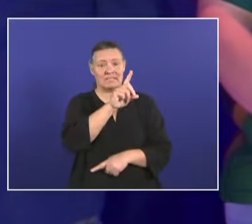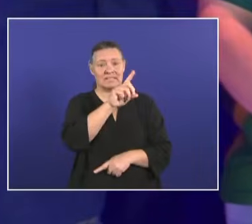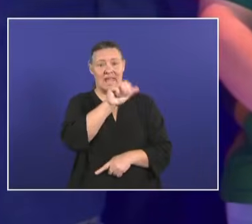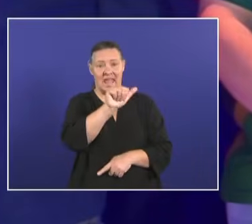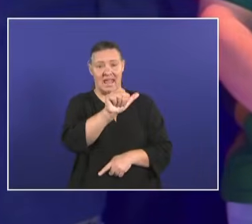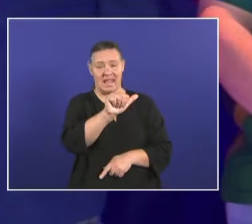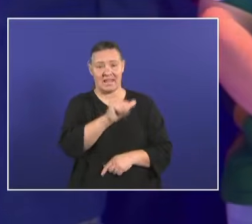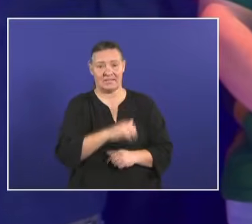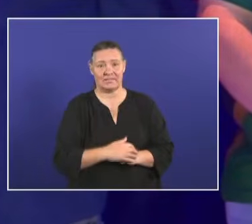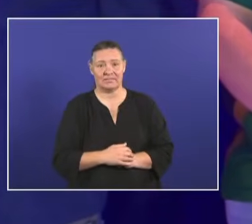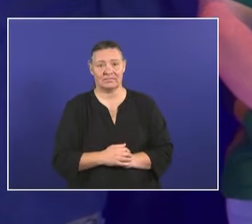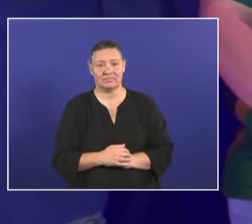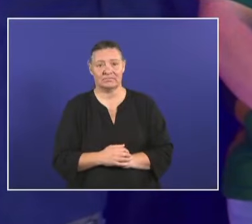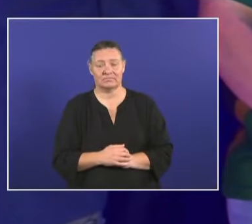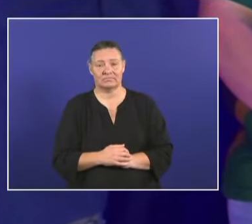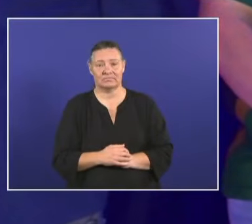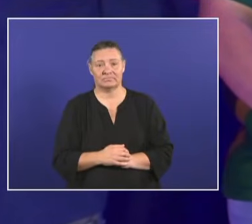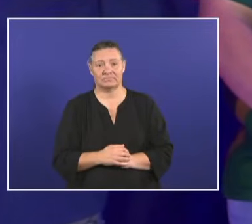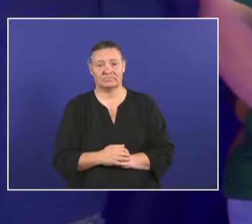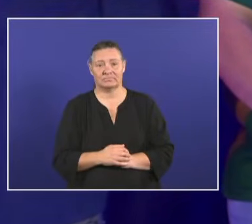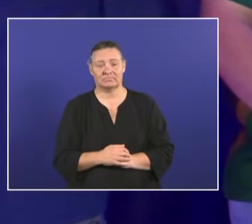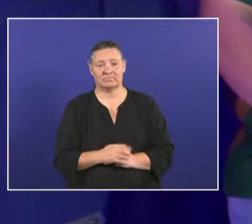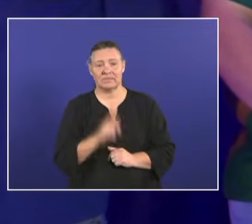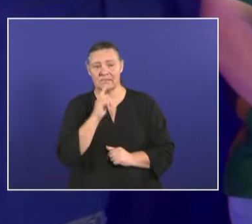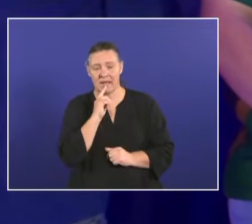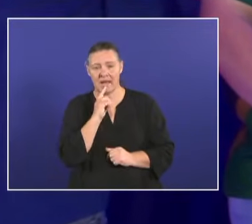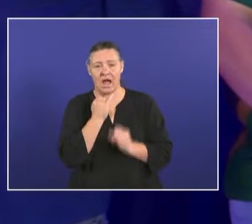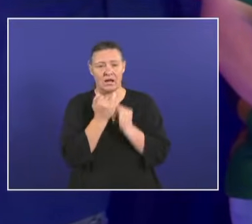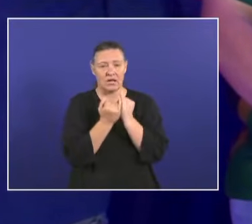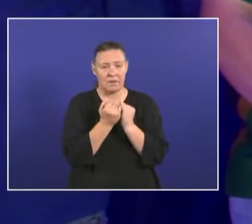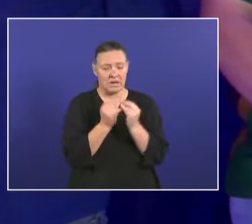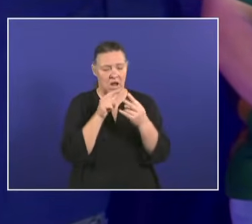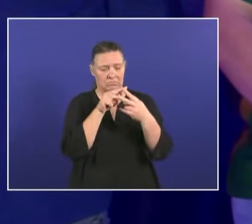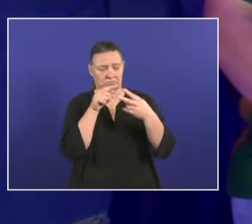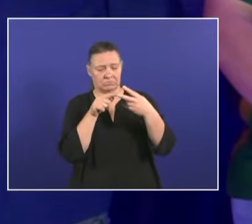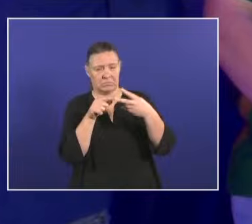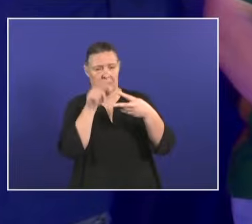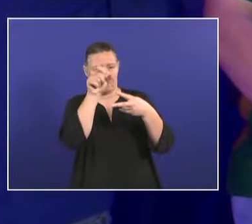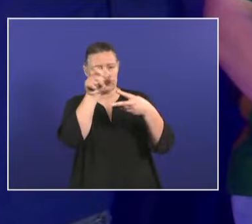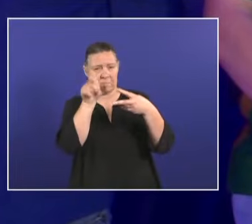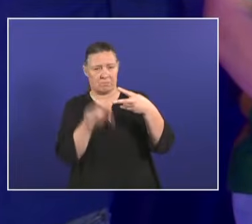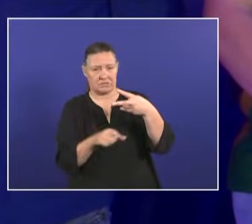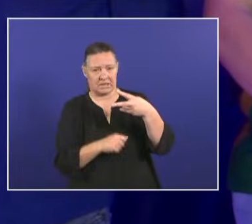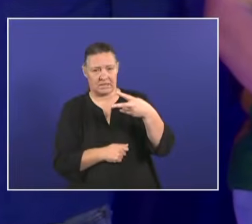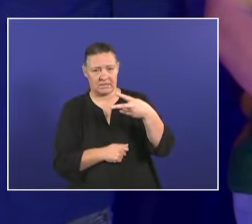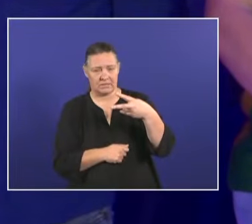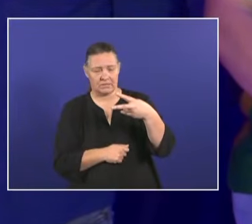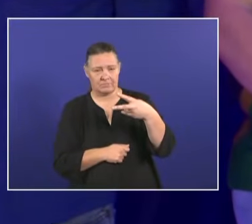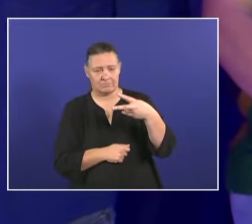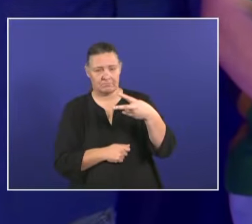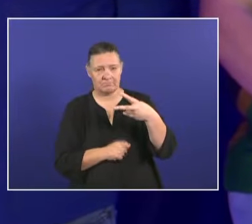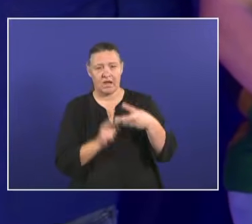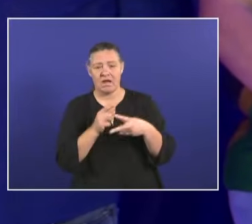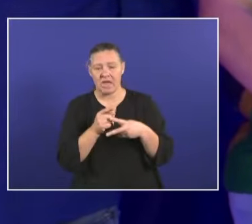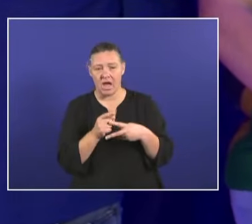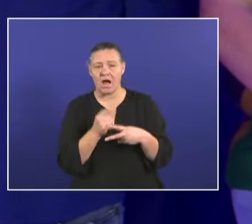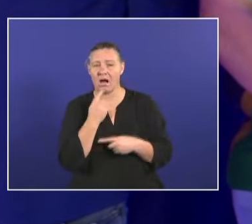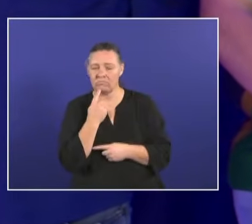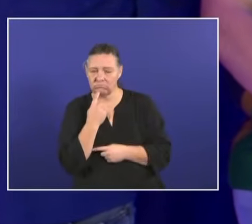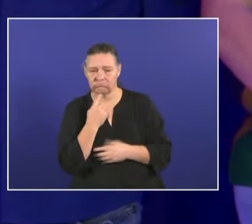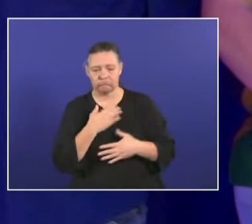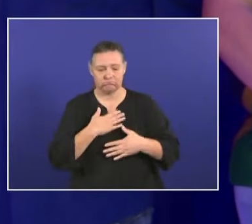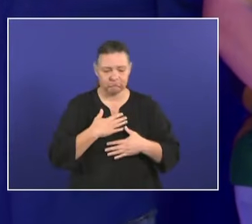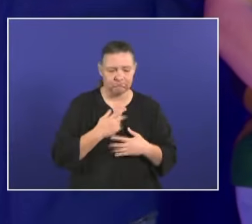Alliance. This has been a contest between two candidates, and we commend their